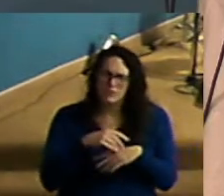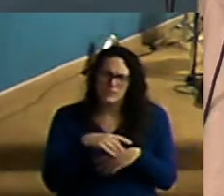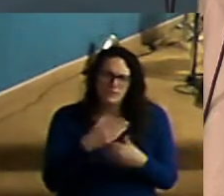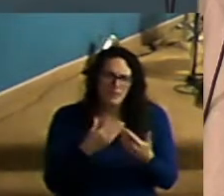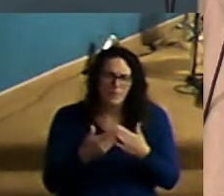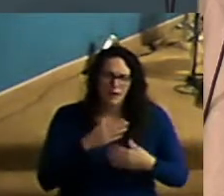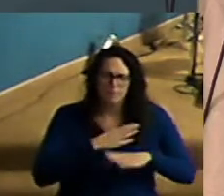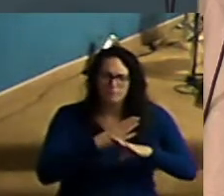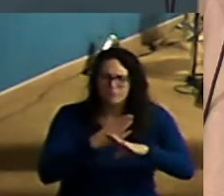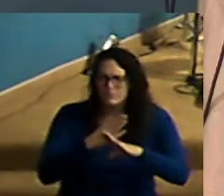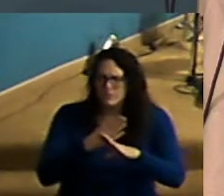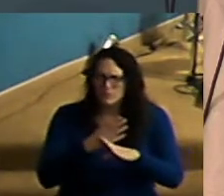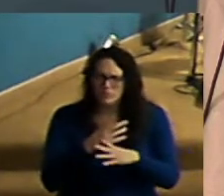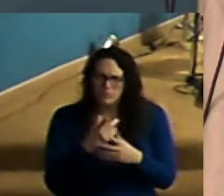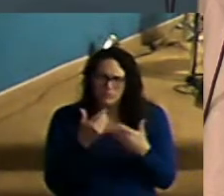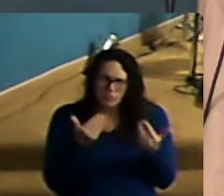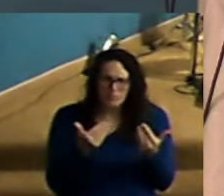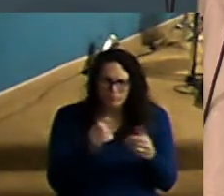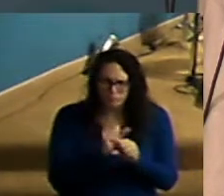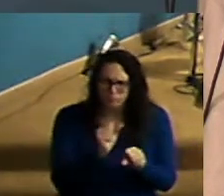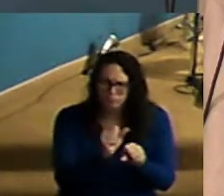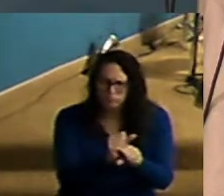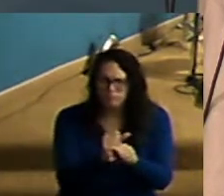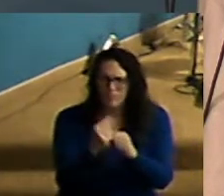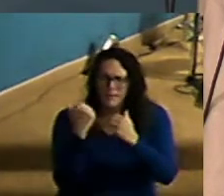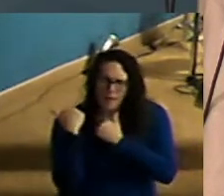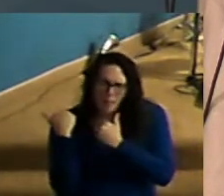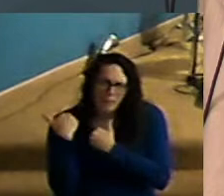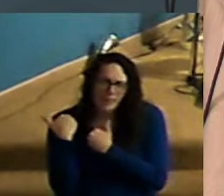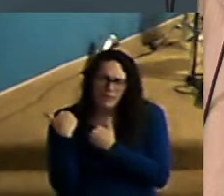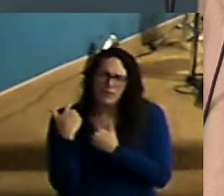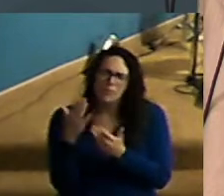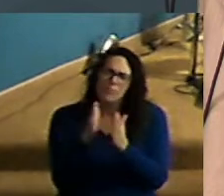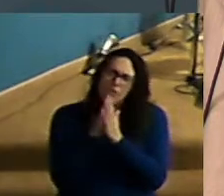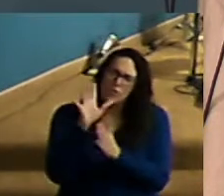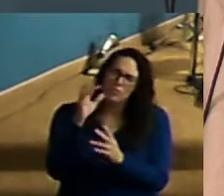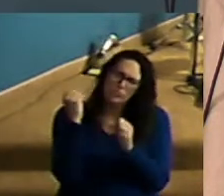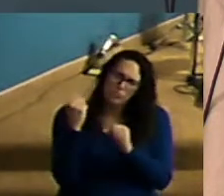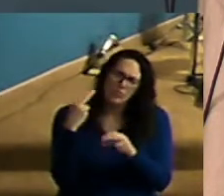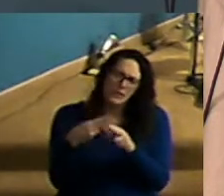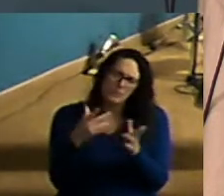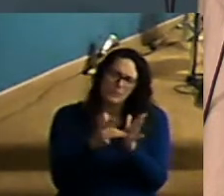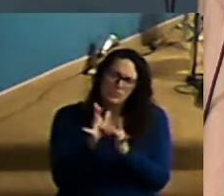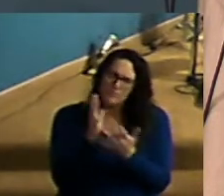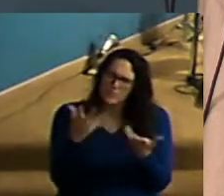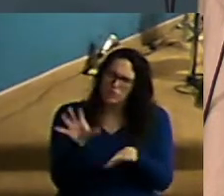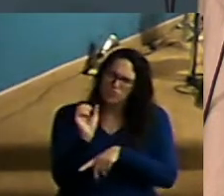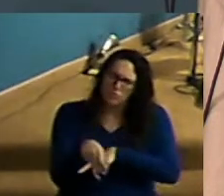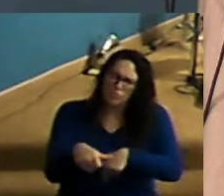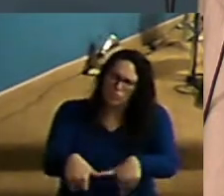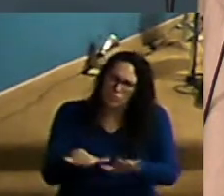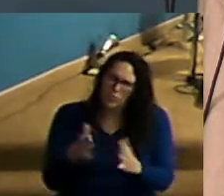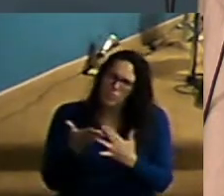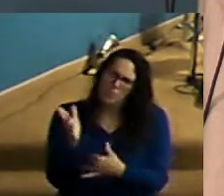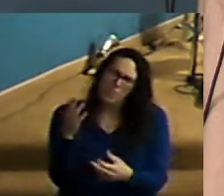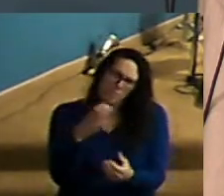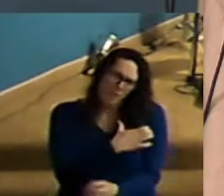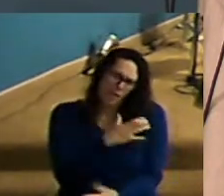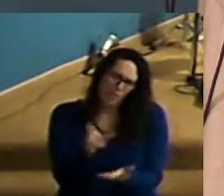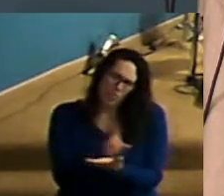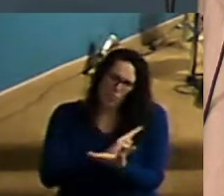accountability. We pray this in the strong name of Jesus who conquered the grave through the power of the Holy Spirit.